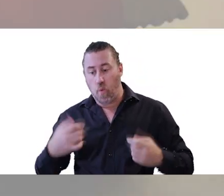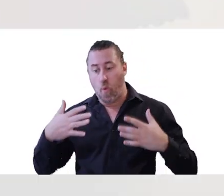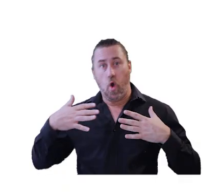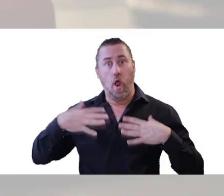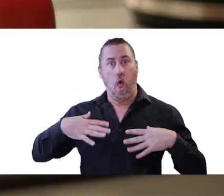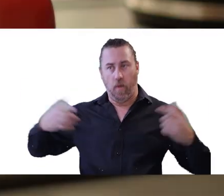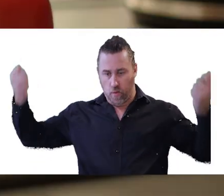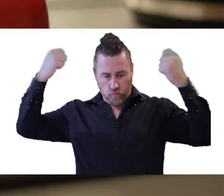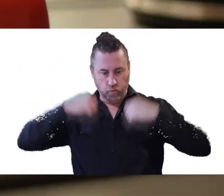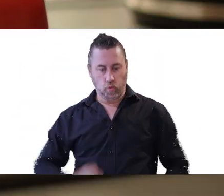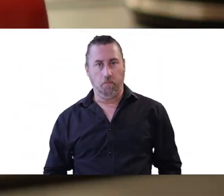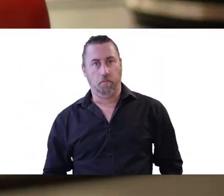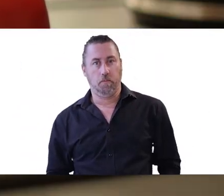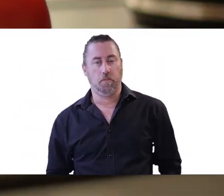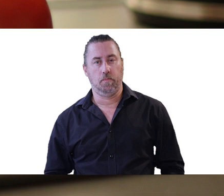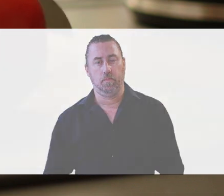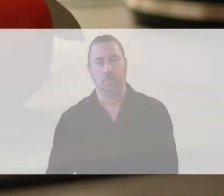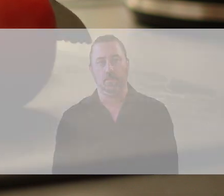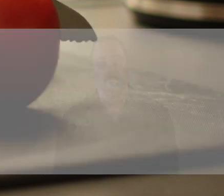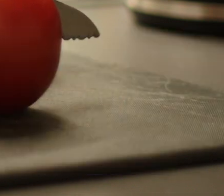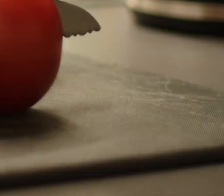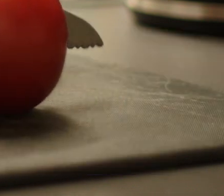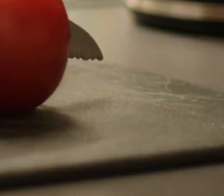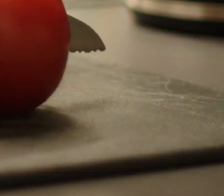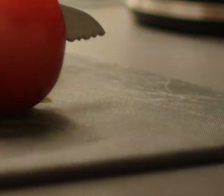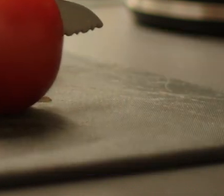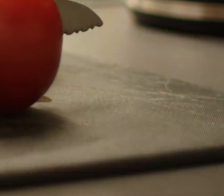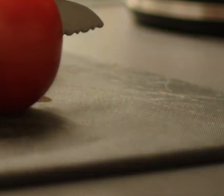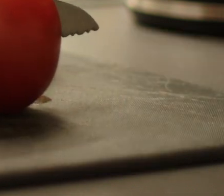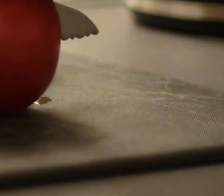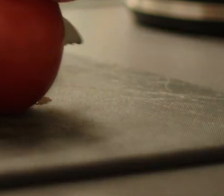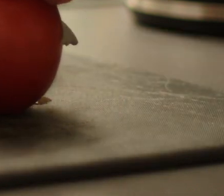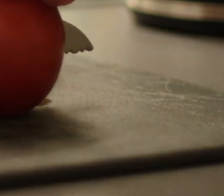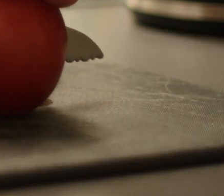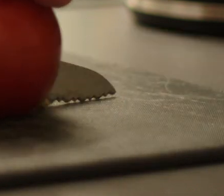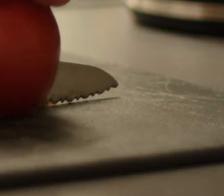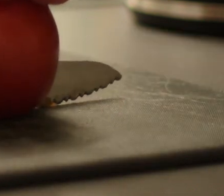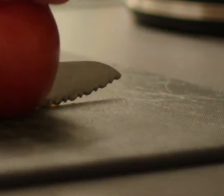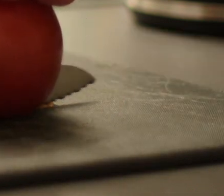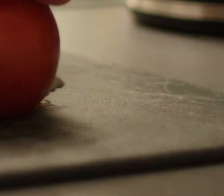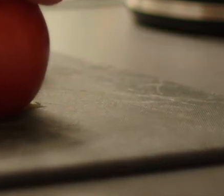own. A young man in a red and white striped apron cuts a tomato on a cutting board.